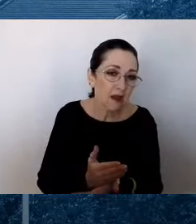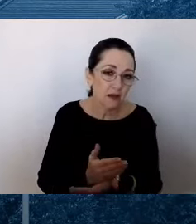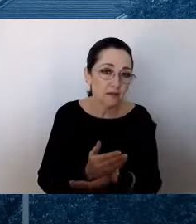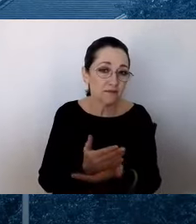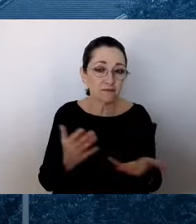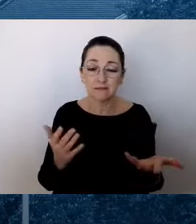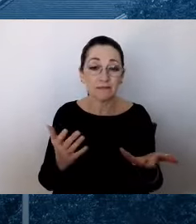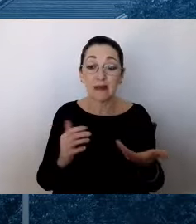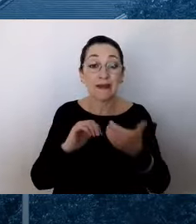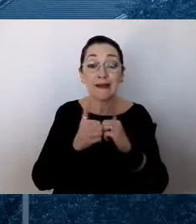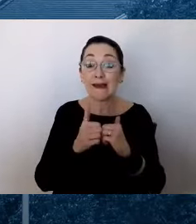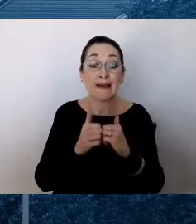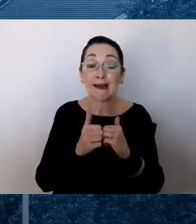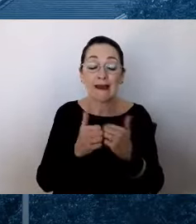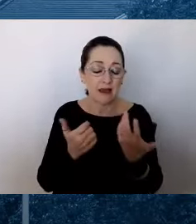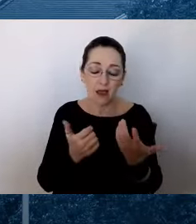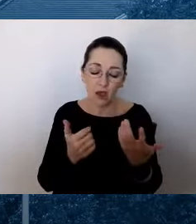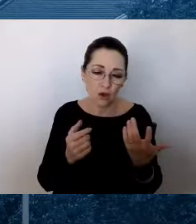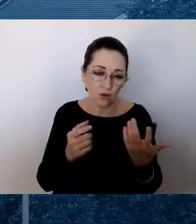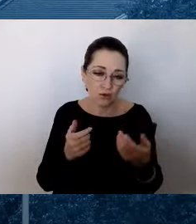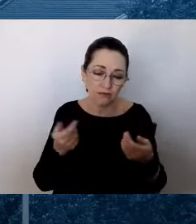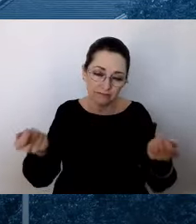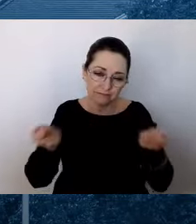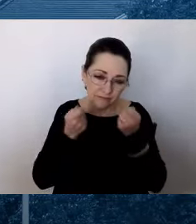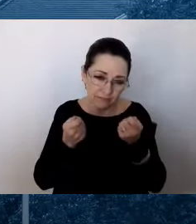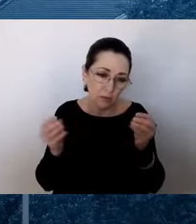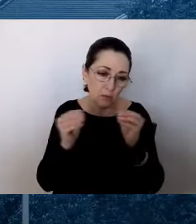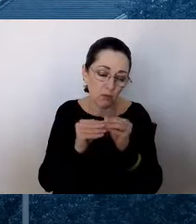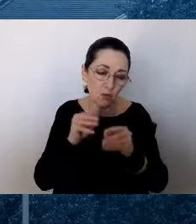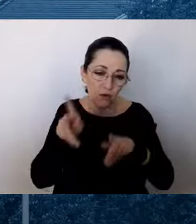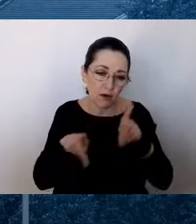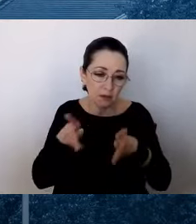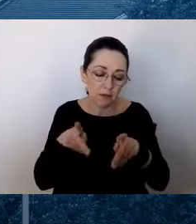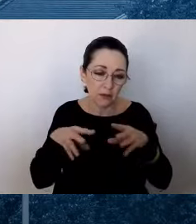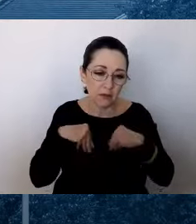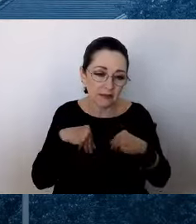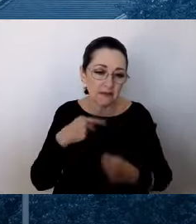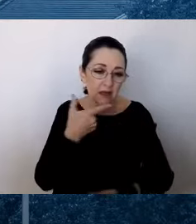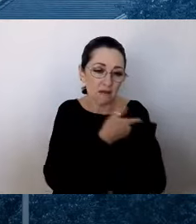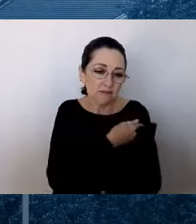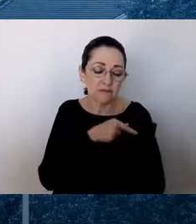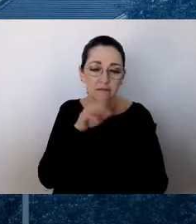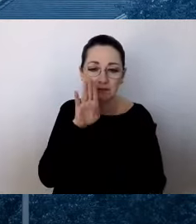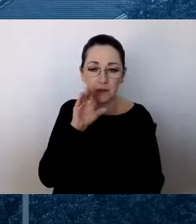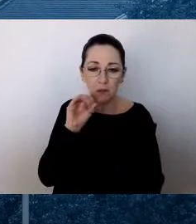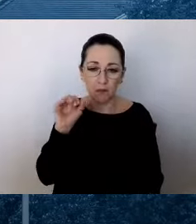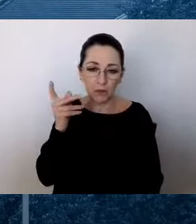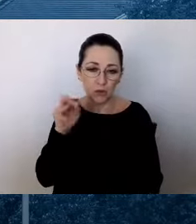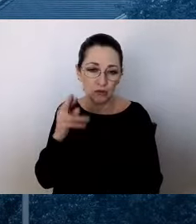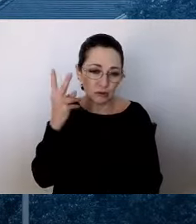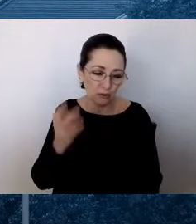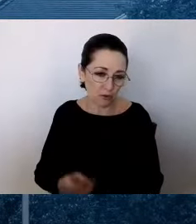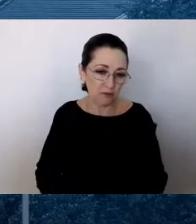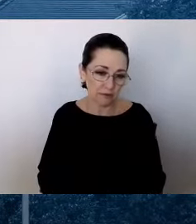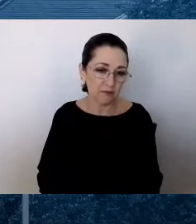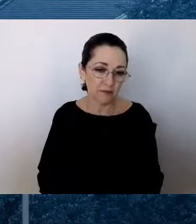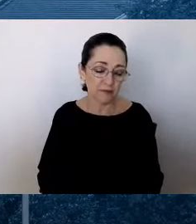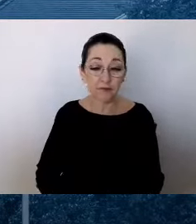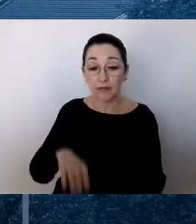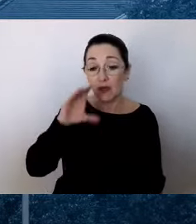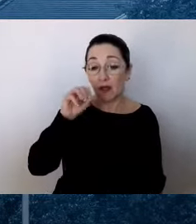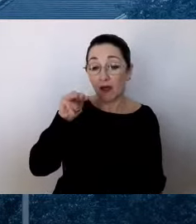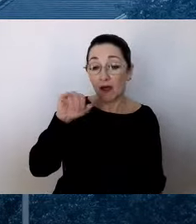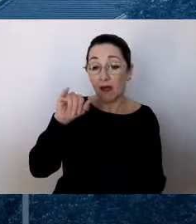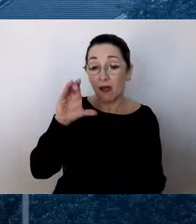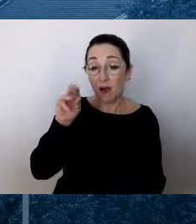going to require more people getting fully vaccinated and more people getting boosted. As far as Omicron